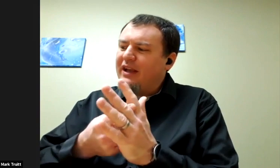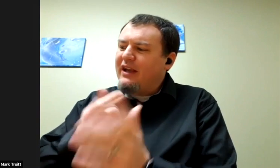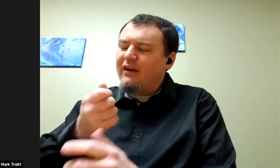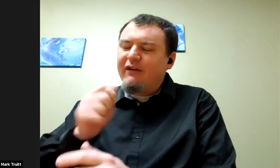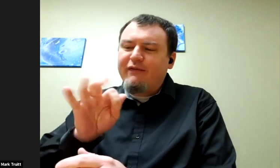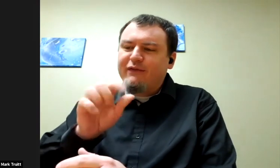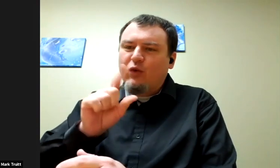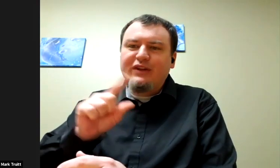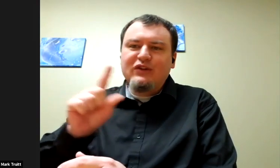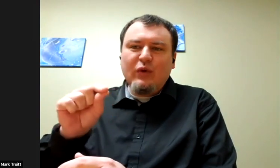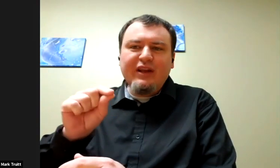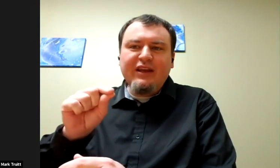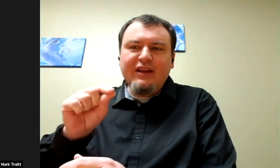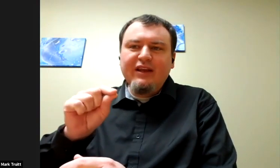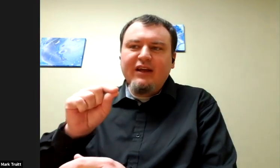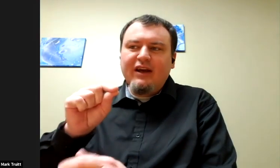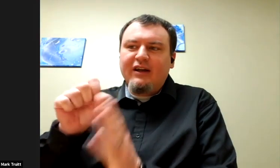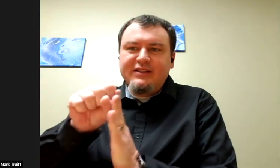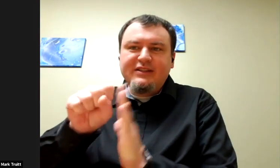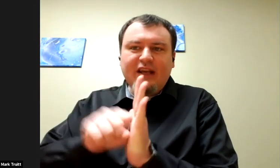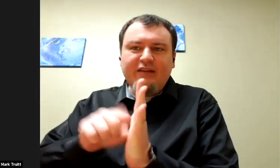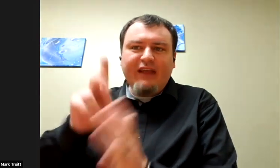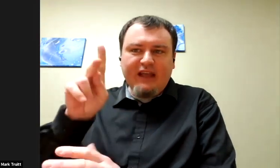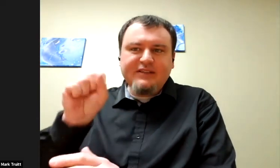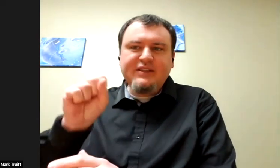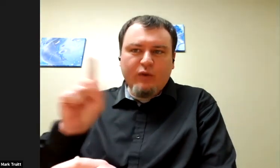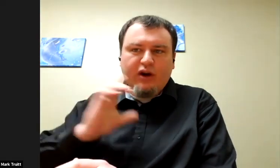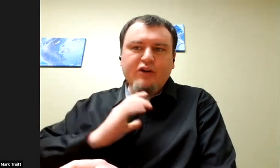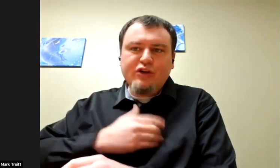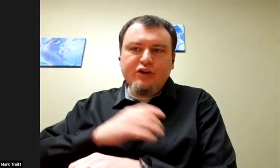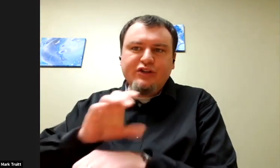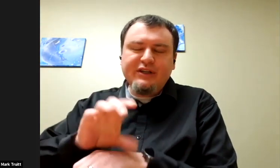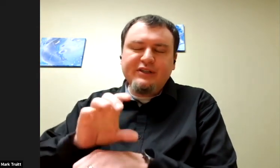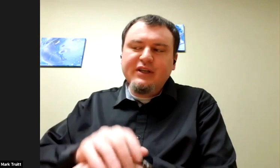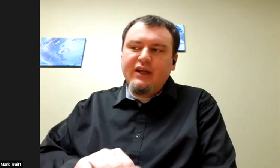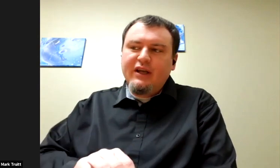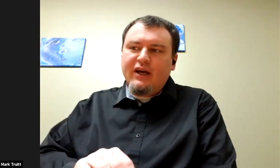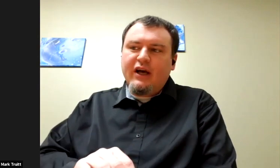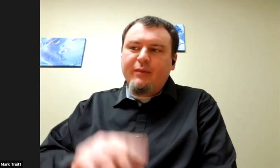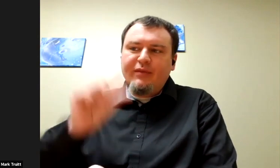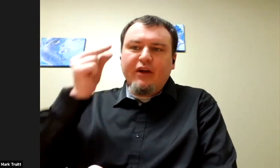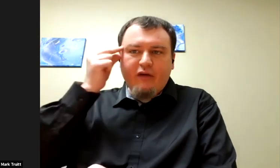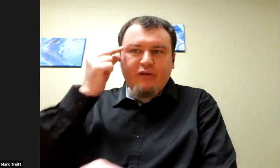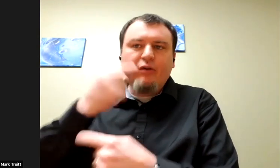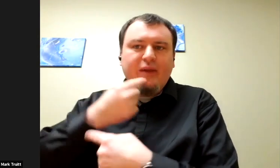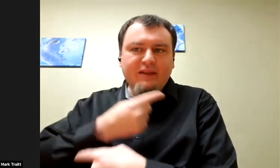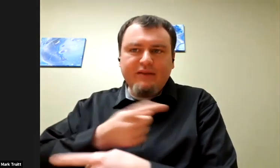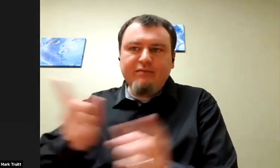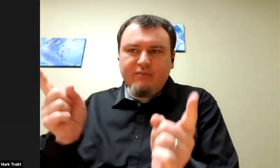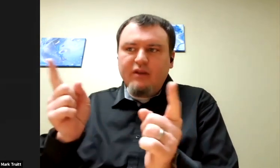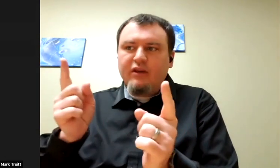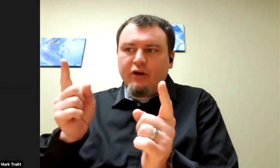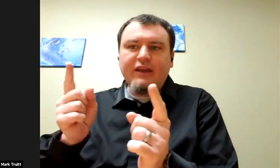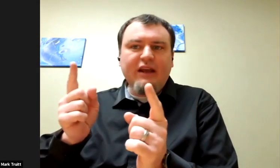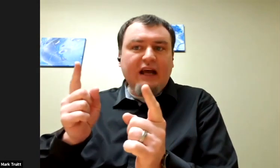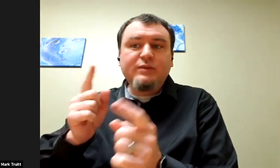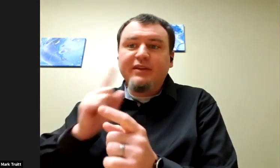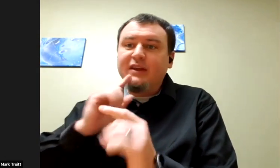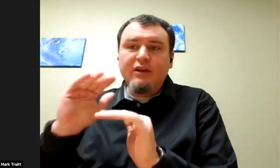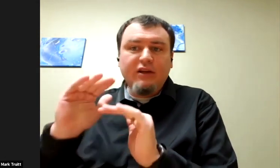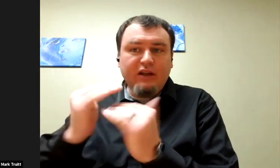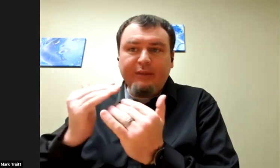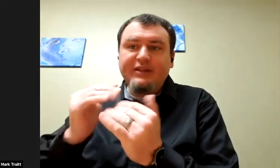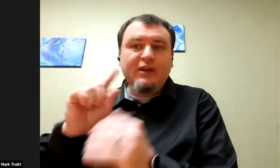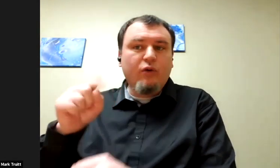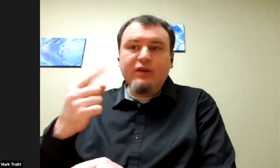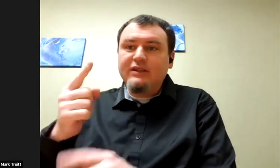very beginning of 2020, the state of Kansas, where our church is, The governor made, you know, the announcement